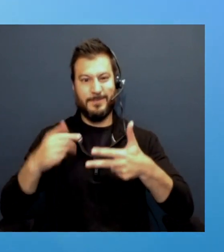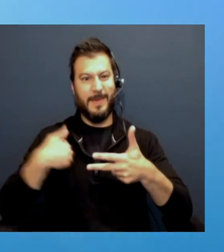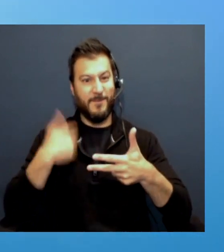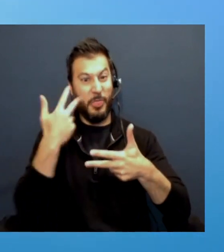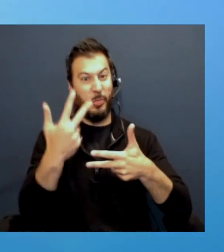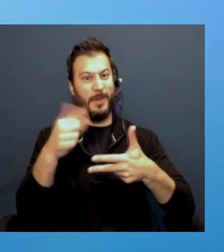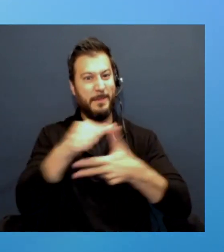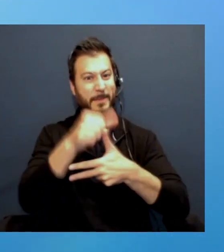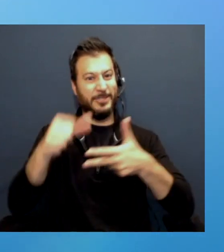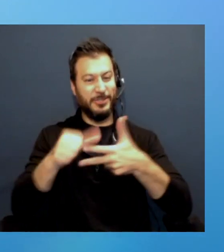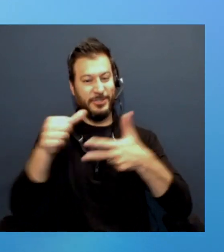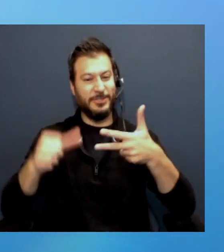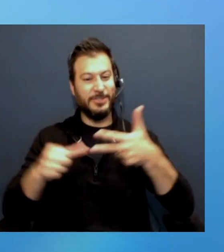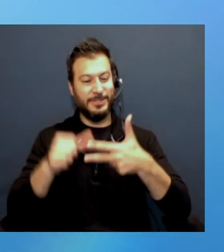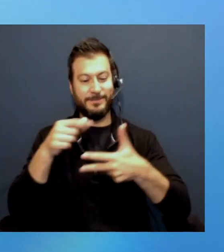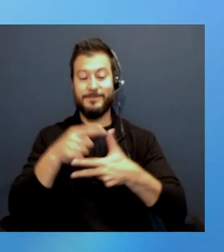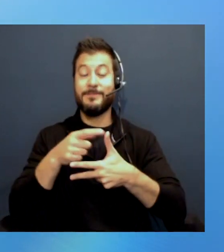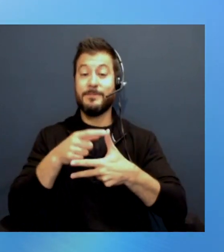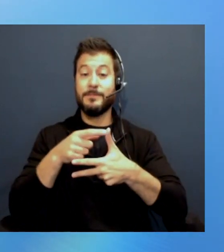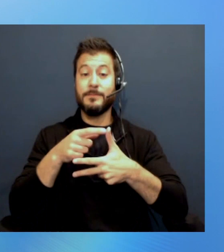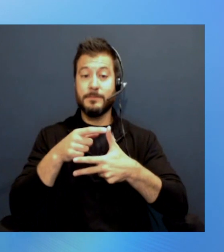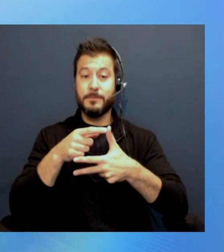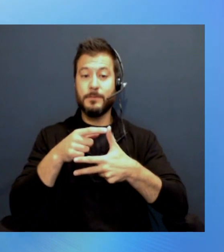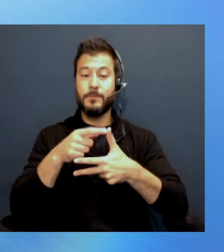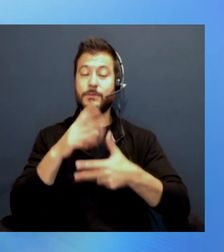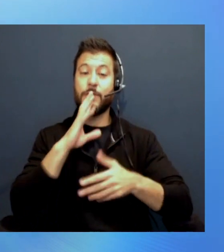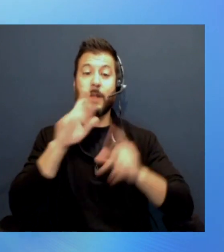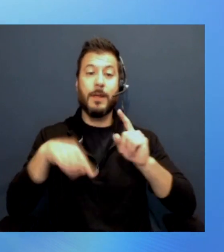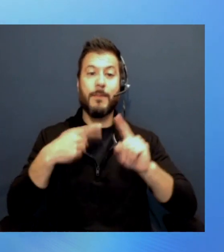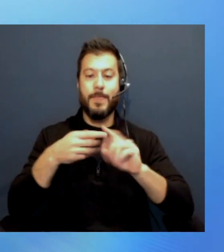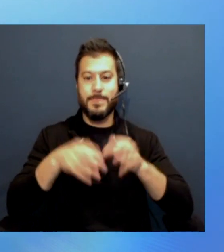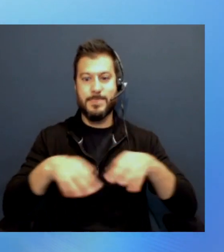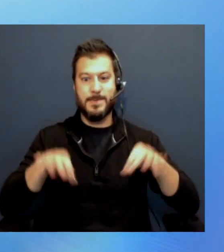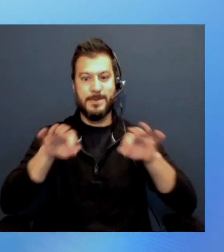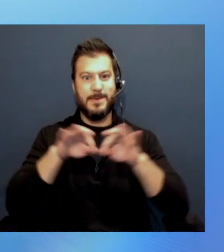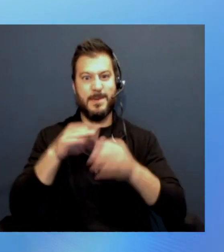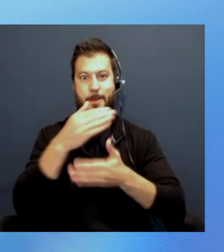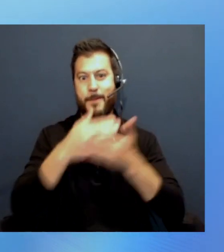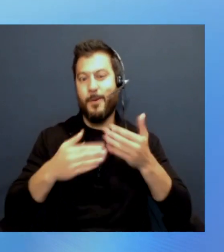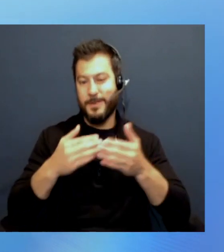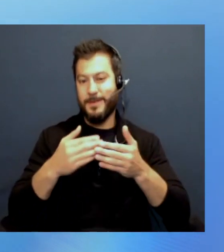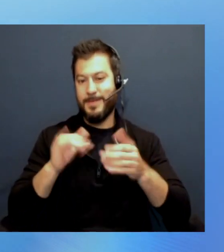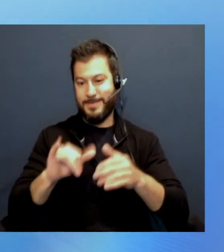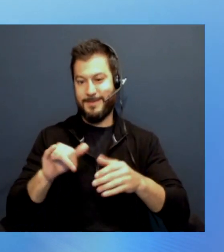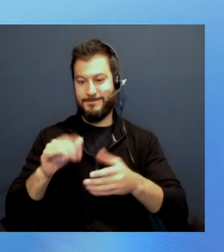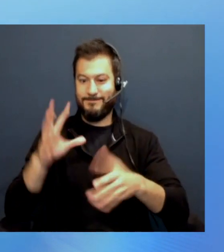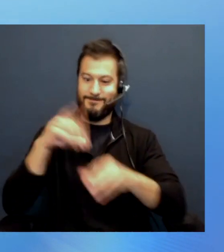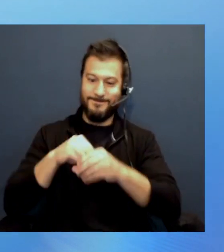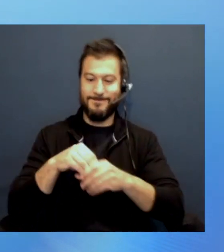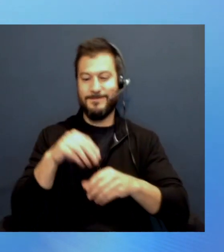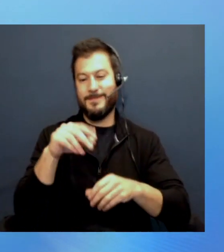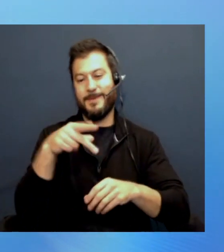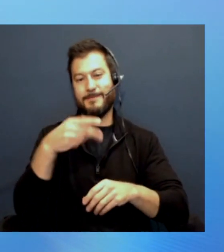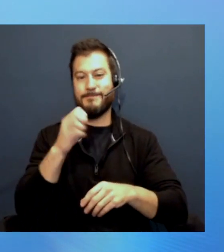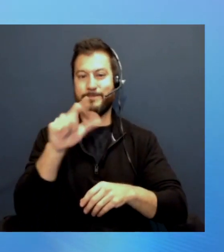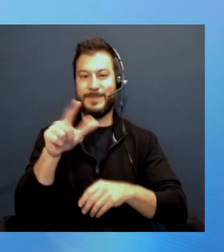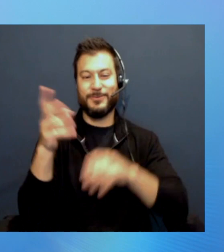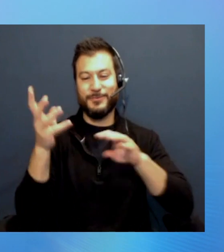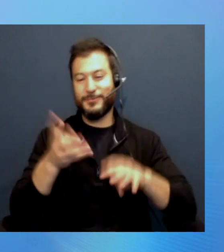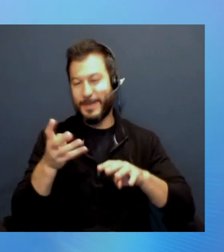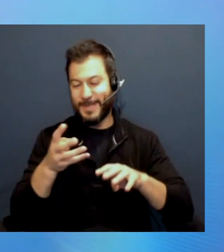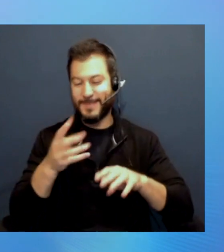documentation. And as you see, there are 3 pages, where the first one, we are talking about the key components that make up pixel